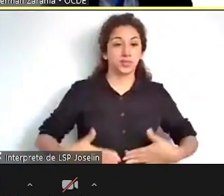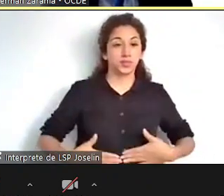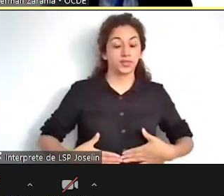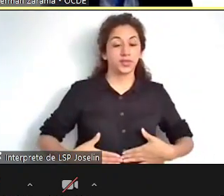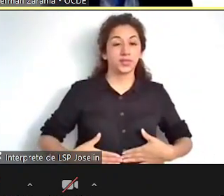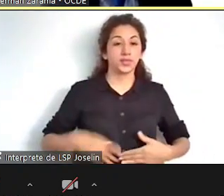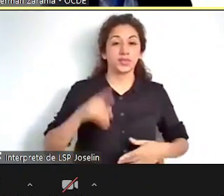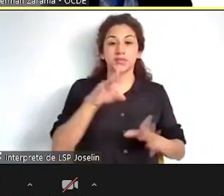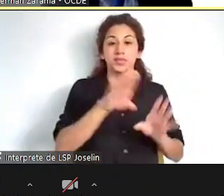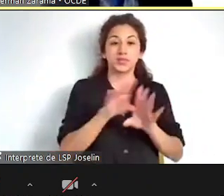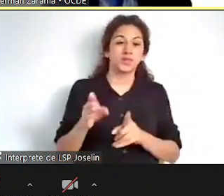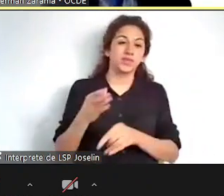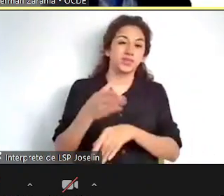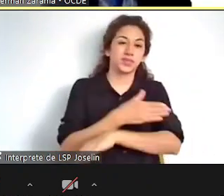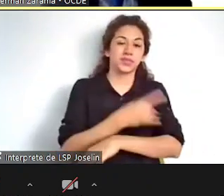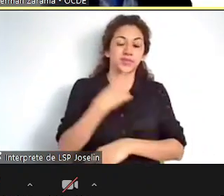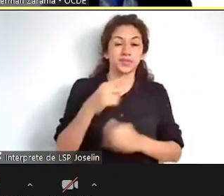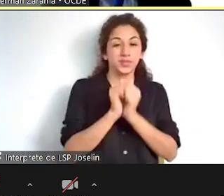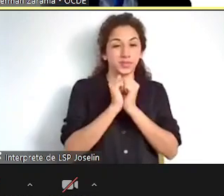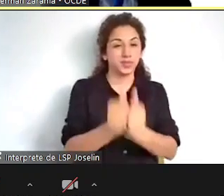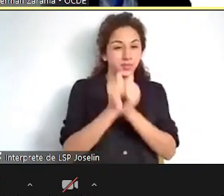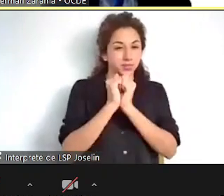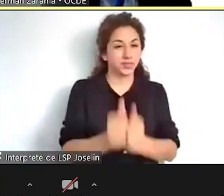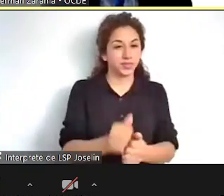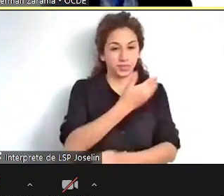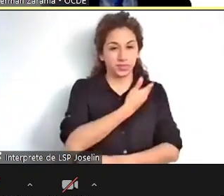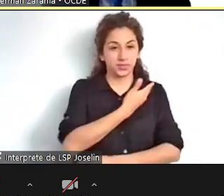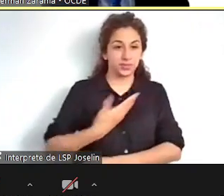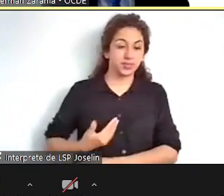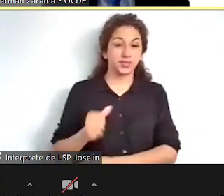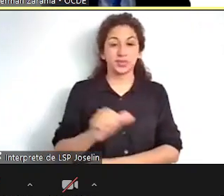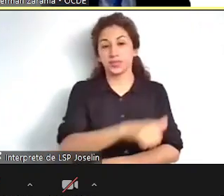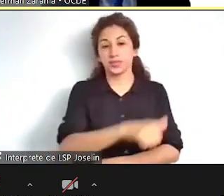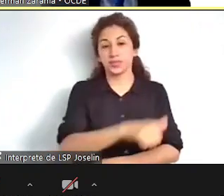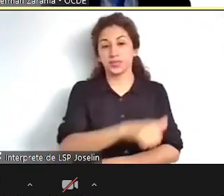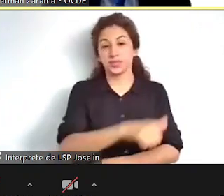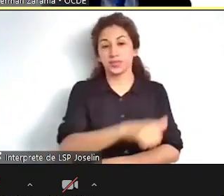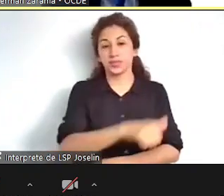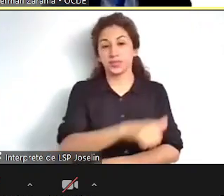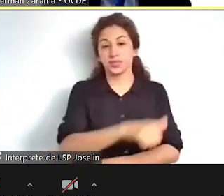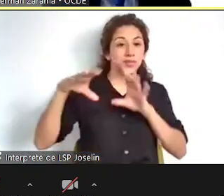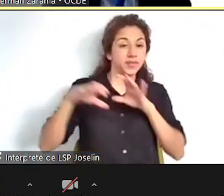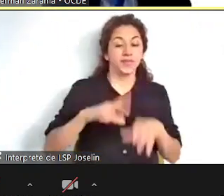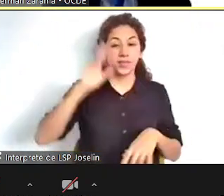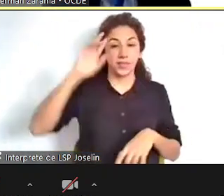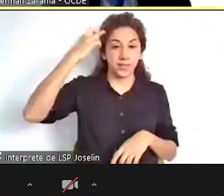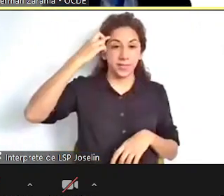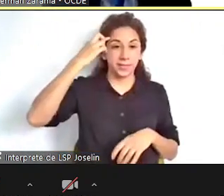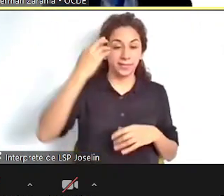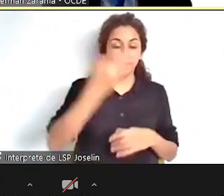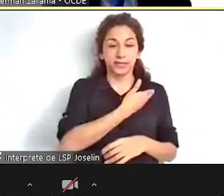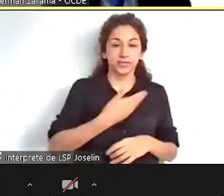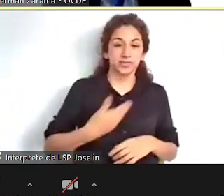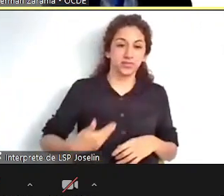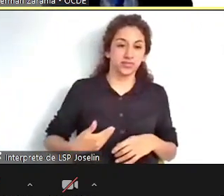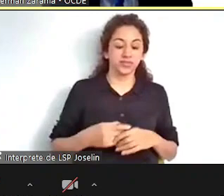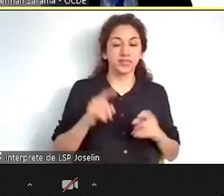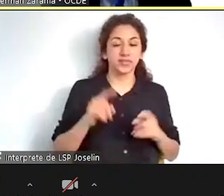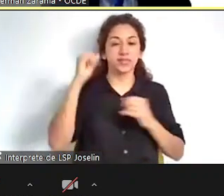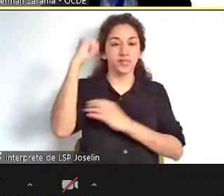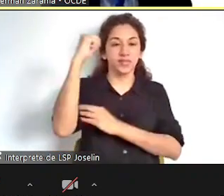human rights especially specifically as you said to work alongside governments and other interested parties in developing these public policies and